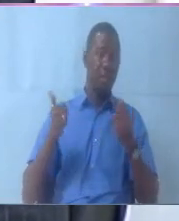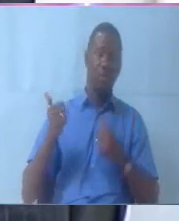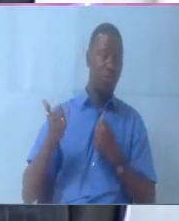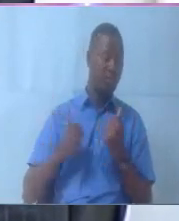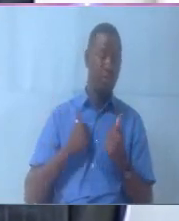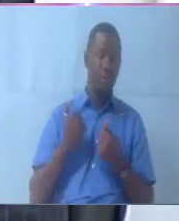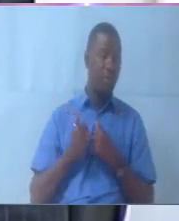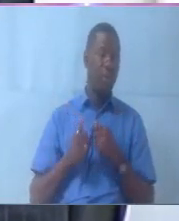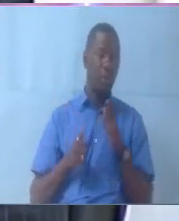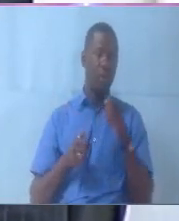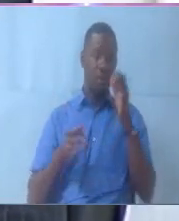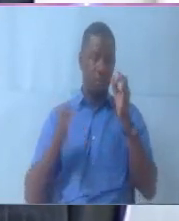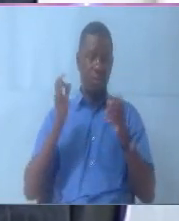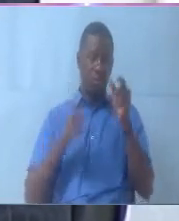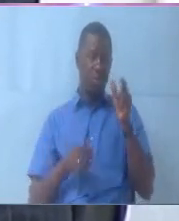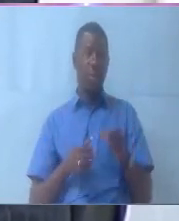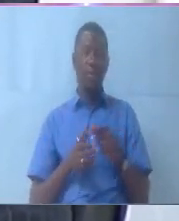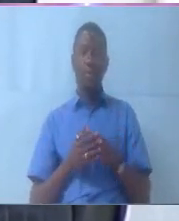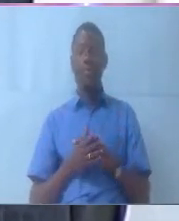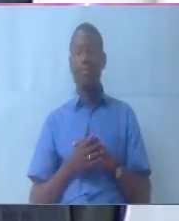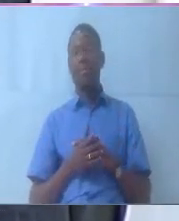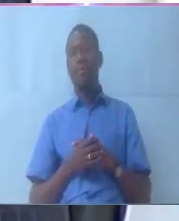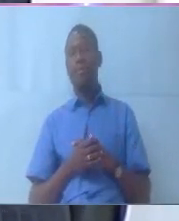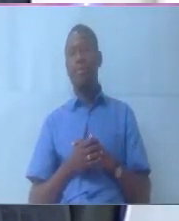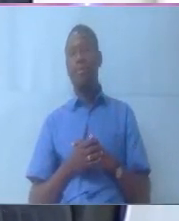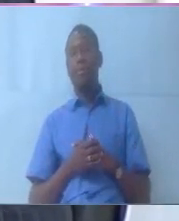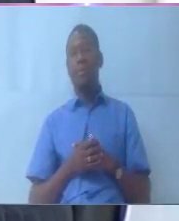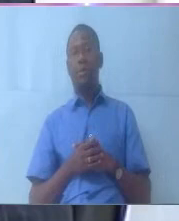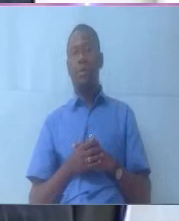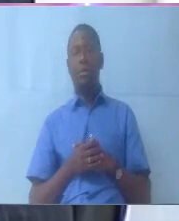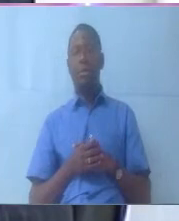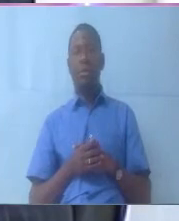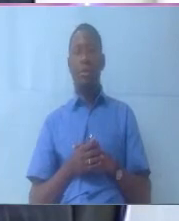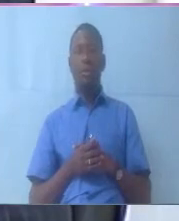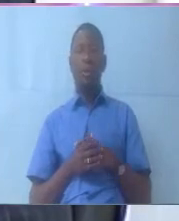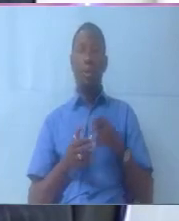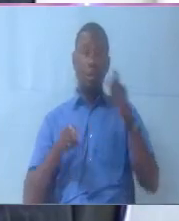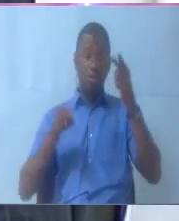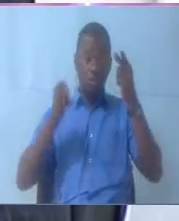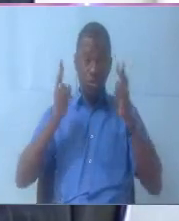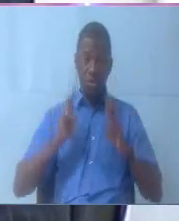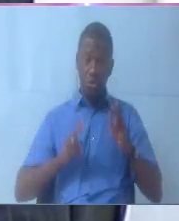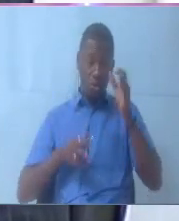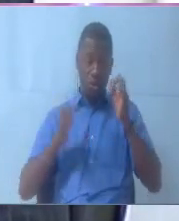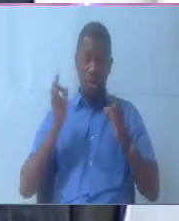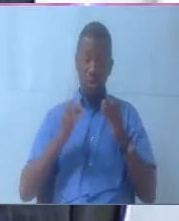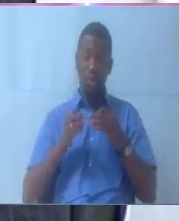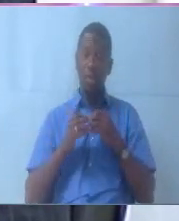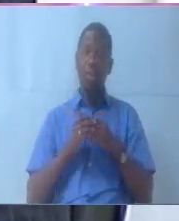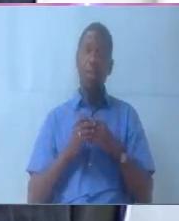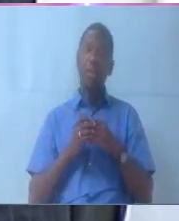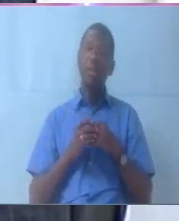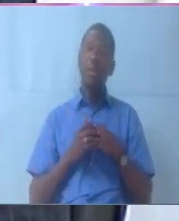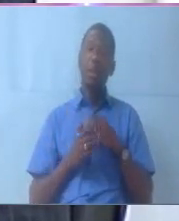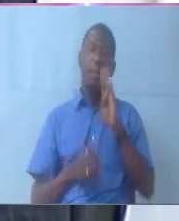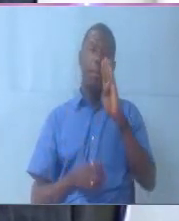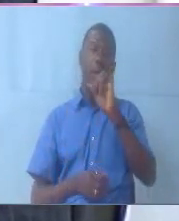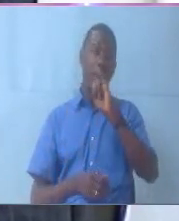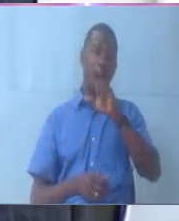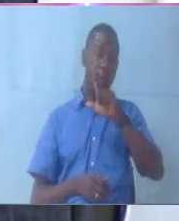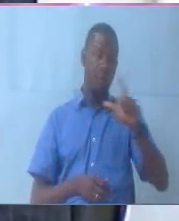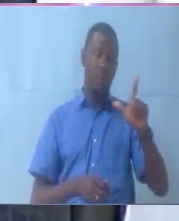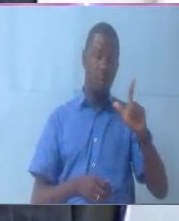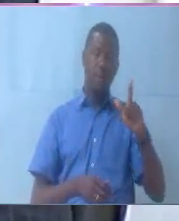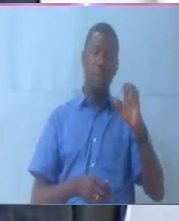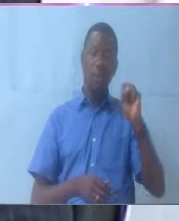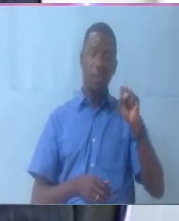jele. George's utility bills at that time ila tamandir sartolu men be lari nungutumo were settled directly by